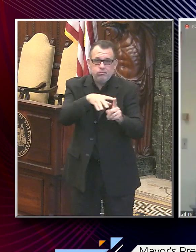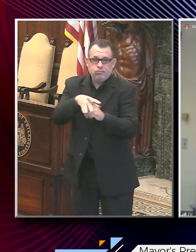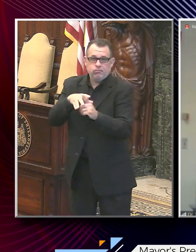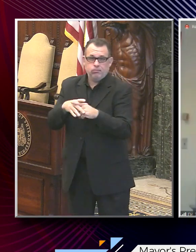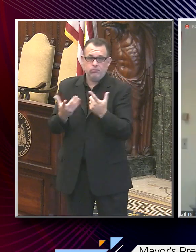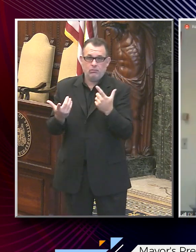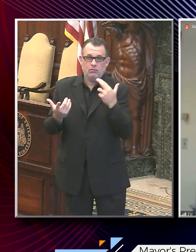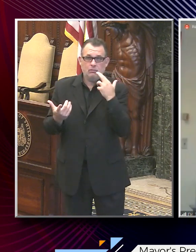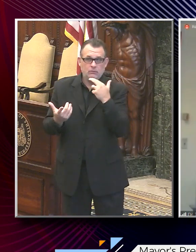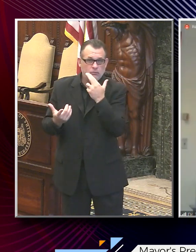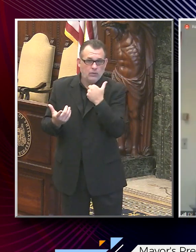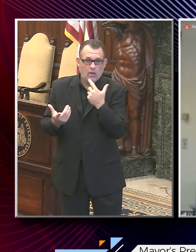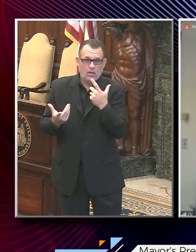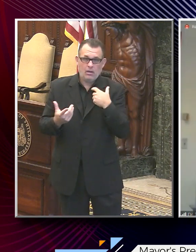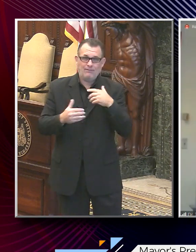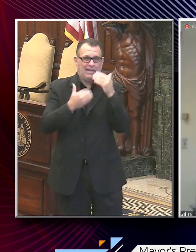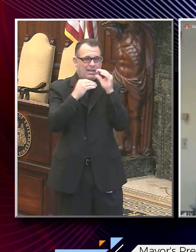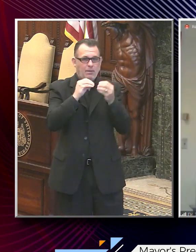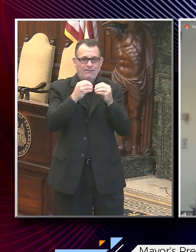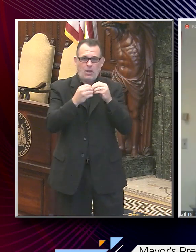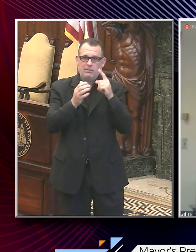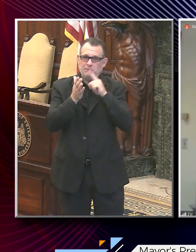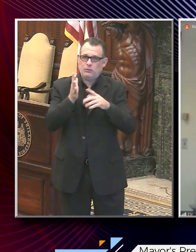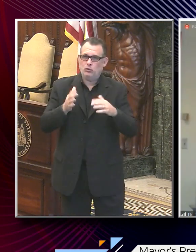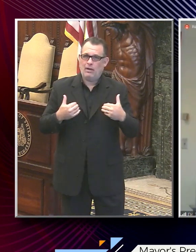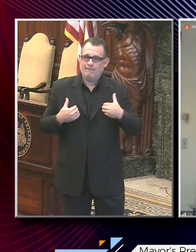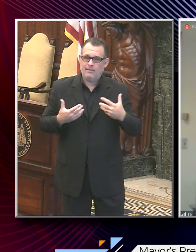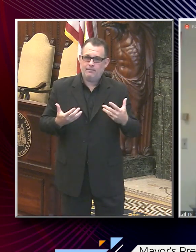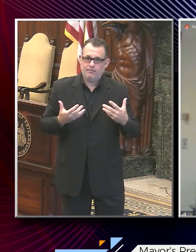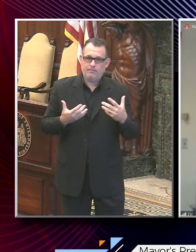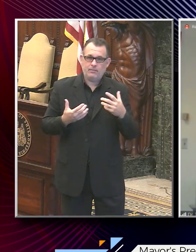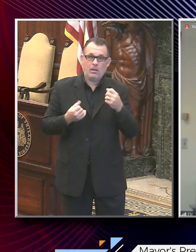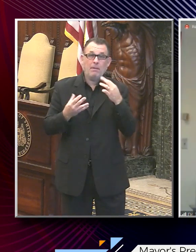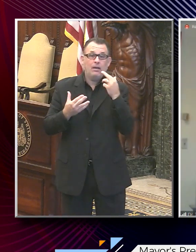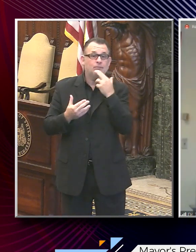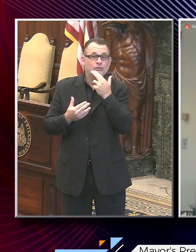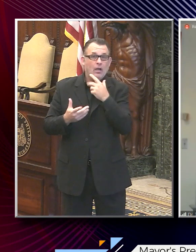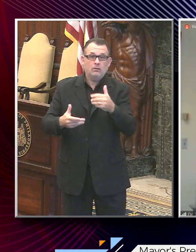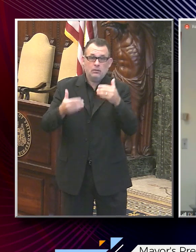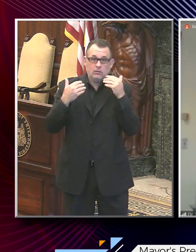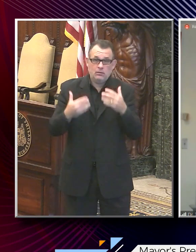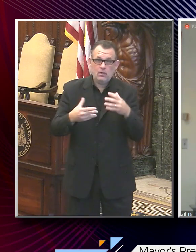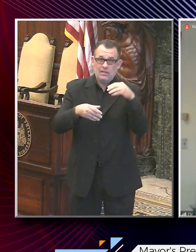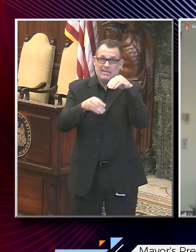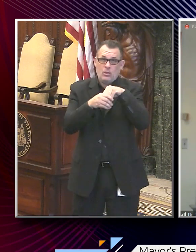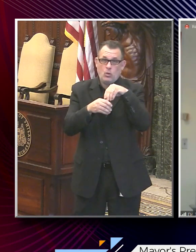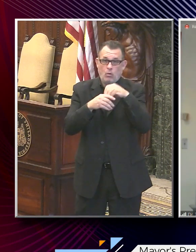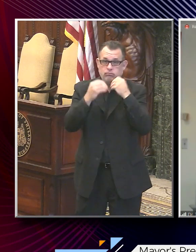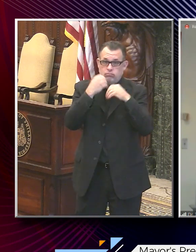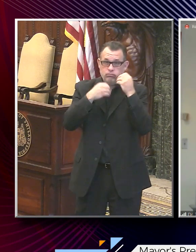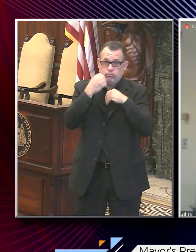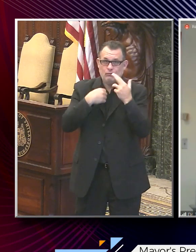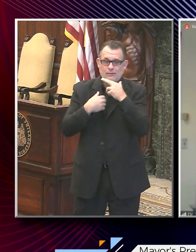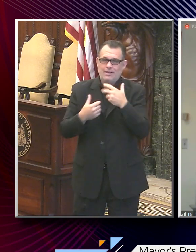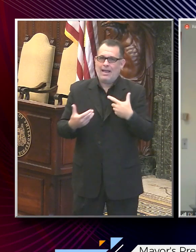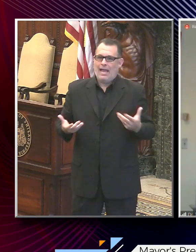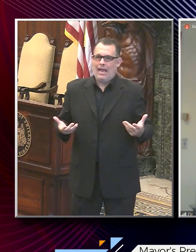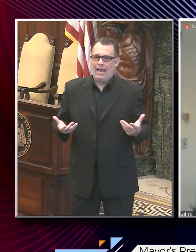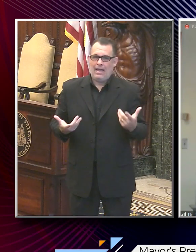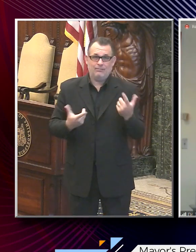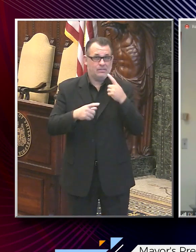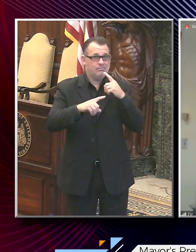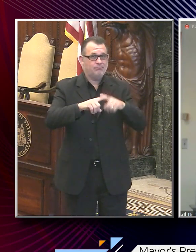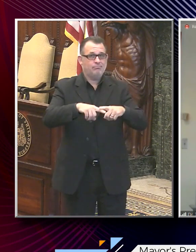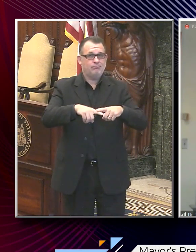we only have so many inspectors, and we don't know how many restaurants will choose to do indoor dining, but it may be in the thousands. So there's going to be limits to how many we can do. However,